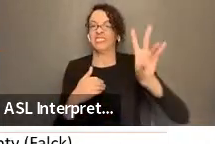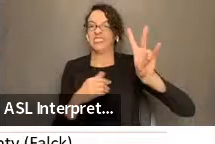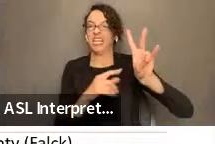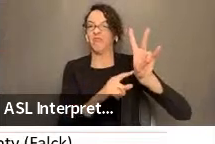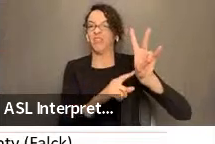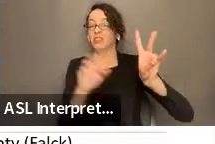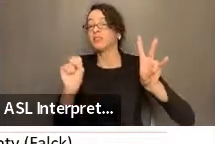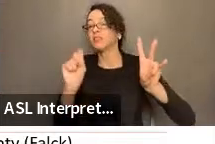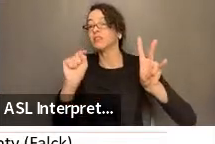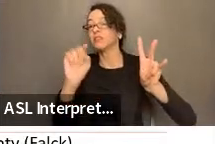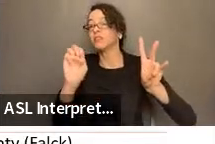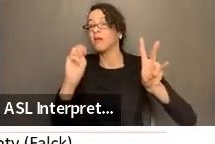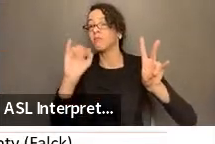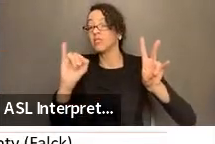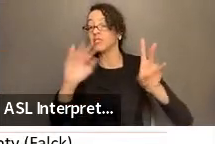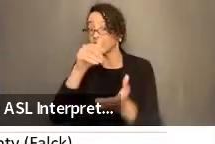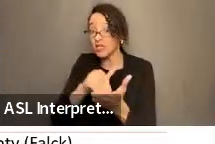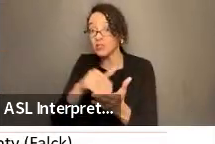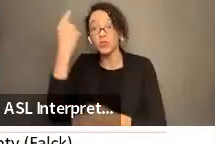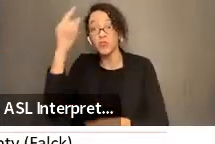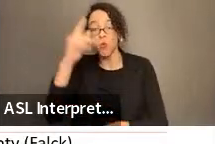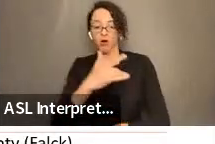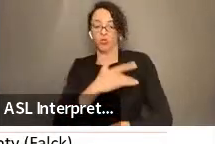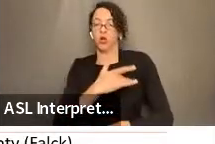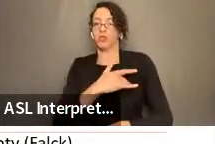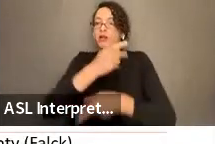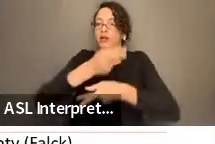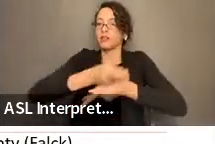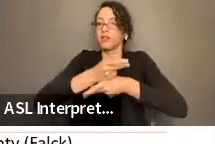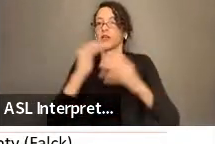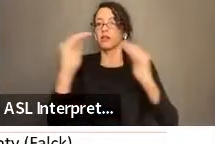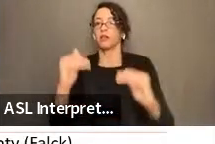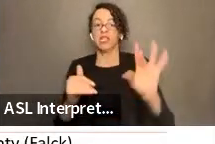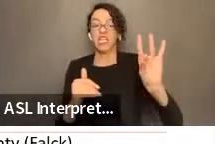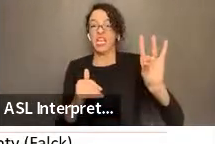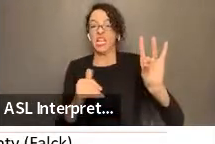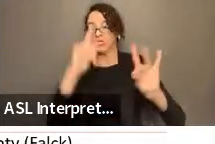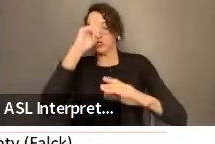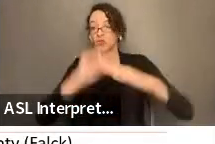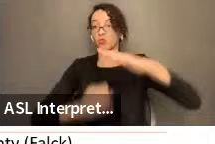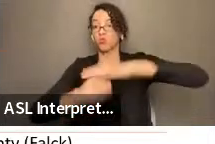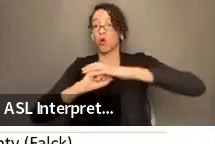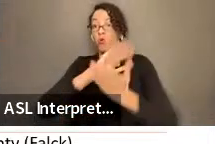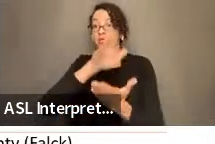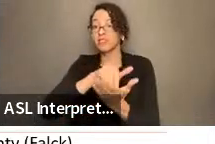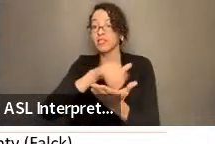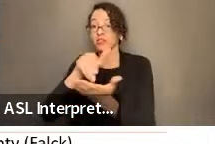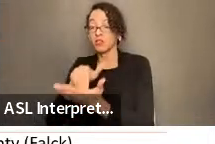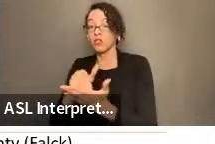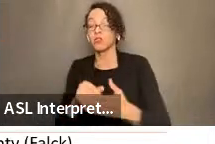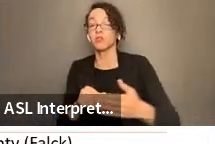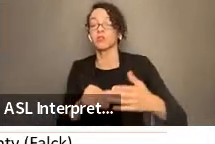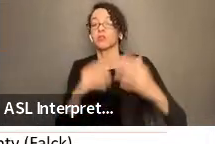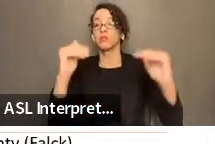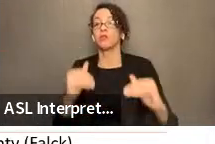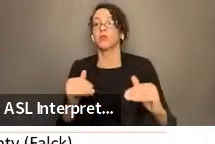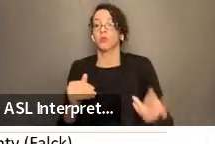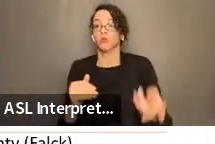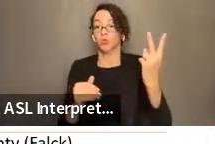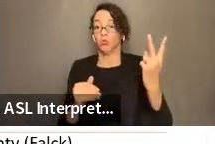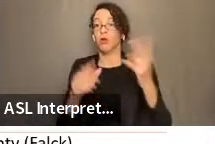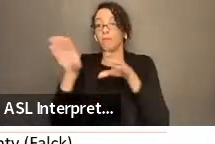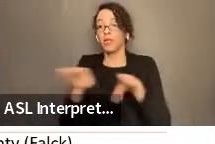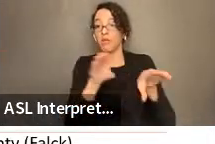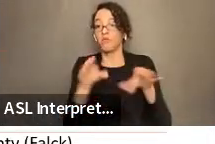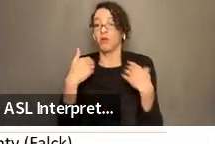for cardiac care. And then we have 8 stroke centers and 2 behavioral health facilities, one that deals with